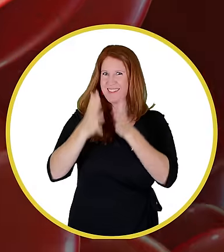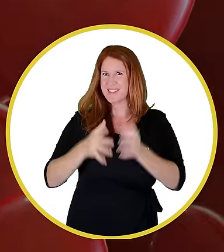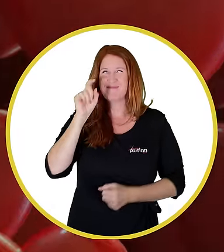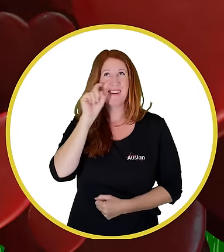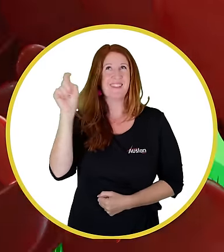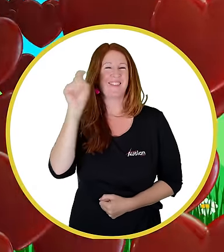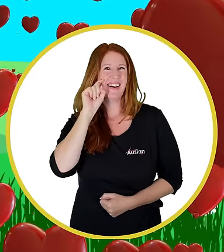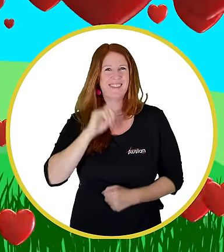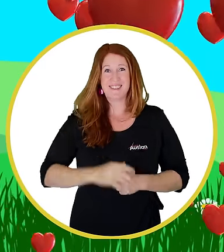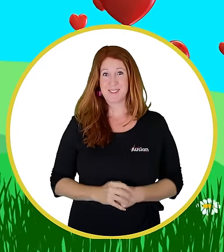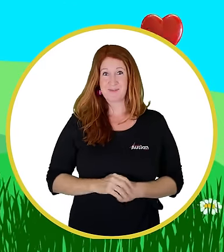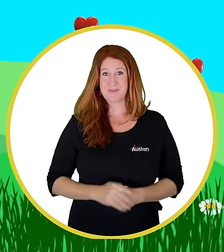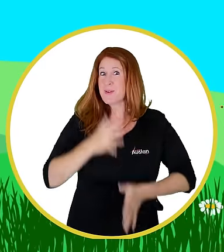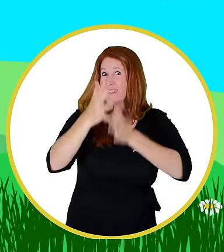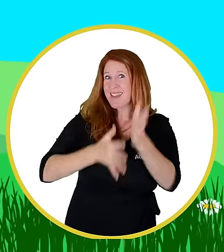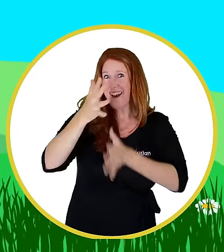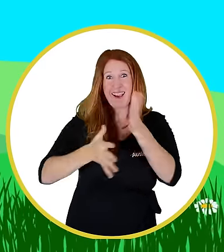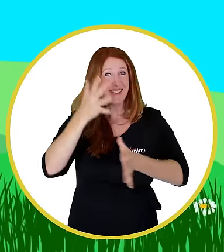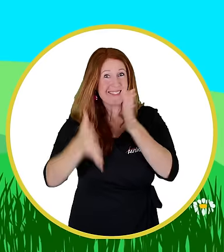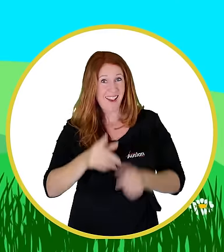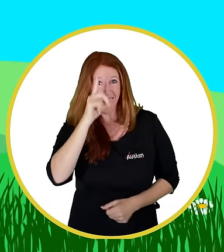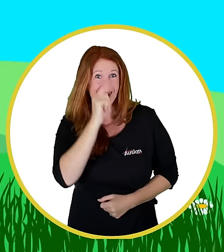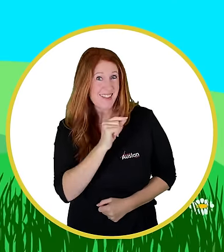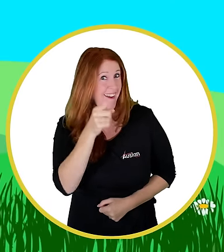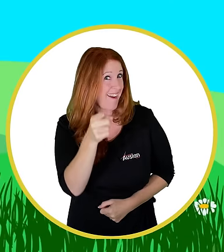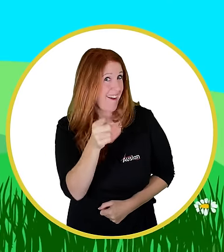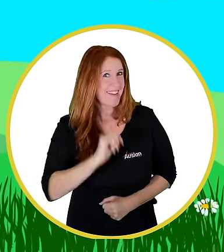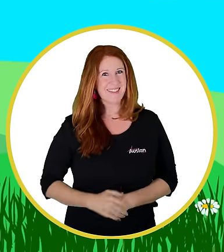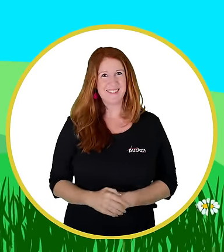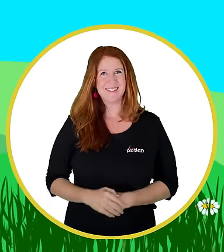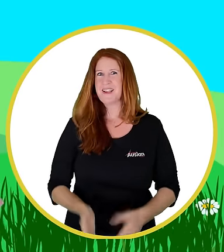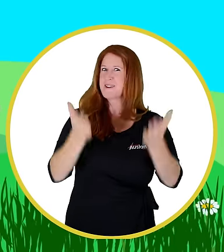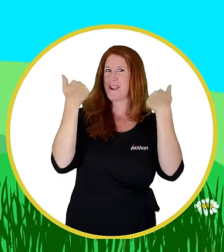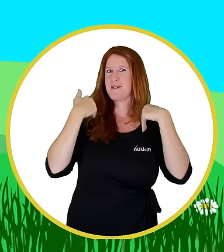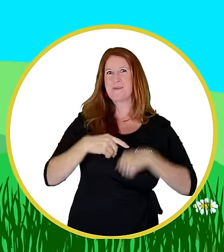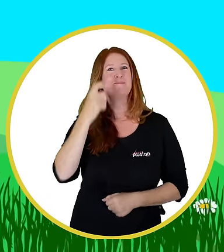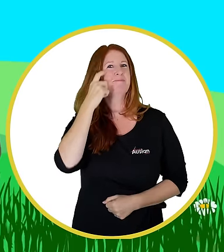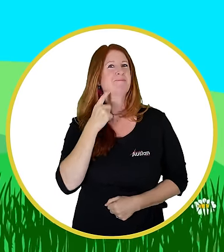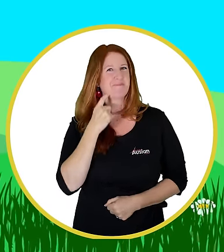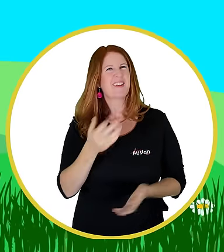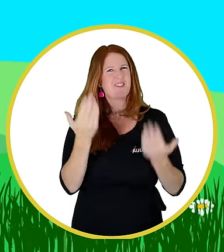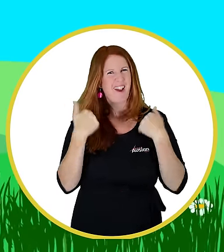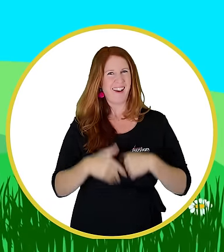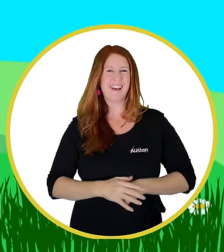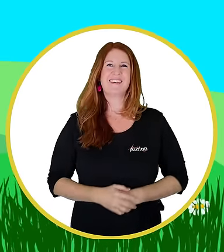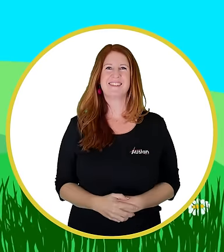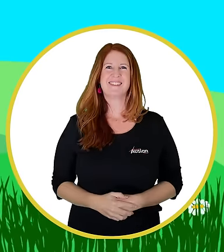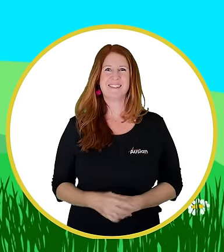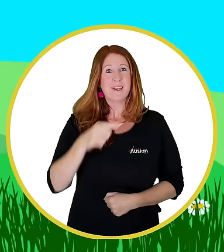is so much fun. Can you sign, sign, sign? Come on and give it a